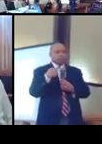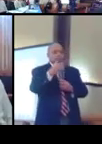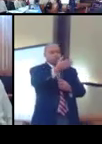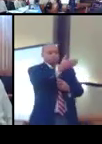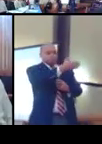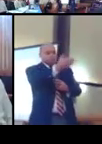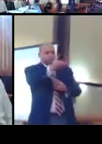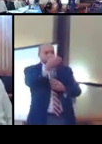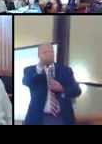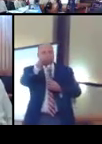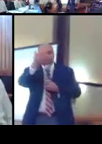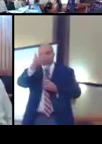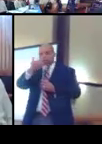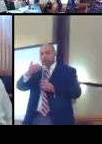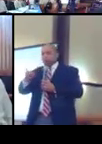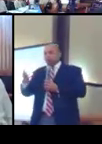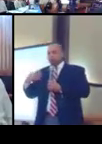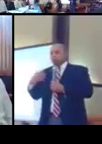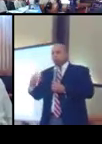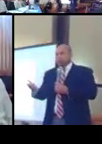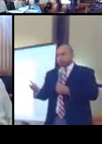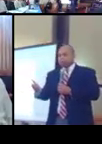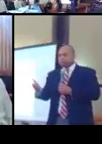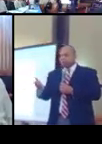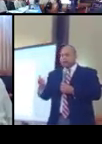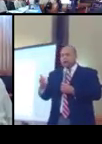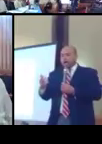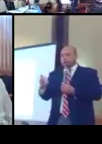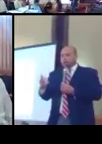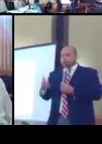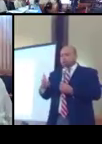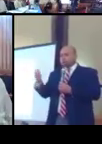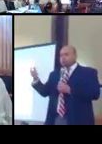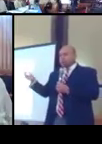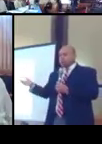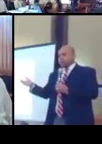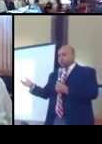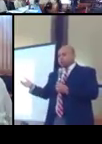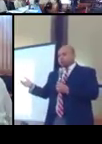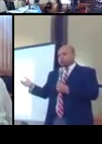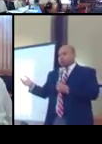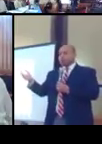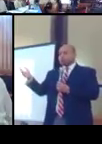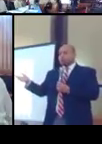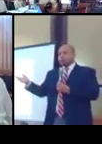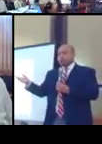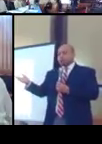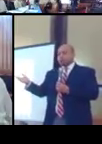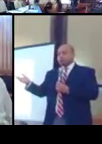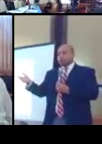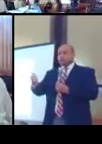say, myself, John, Don, Miriam, we're planners. So we do need the other people, the